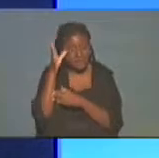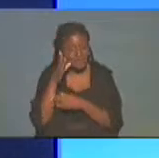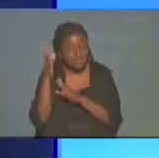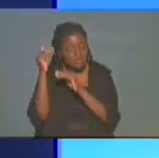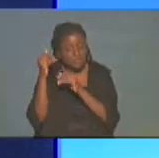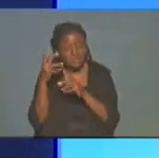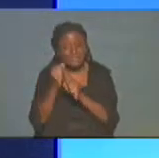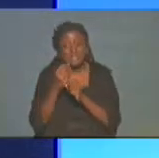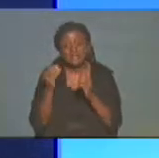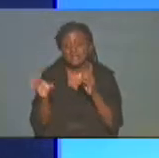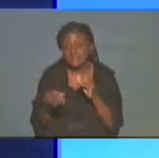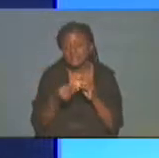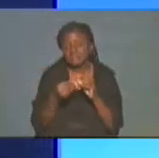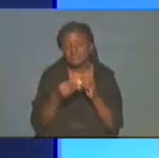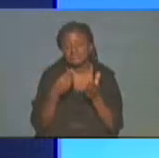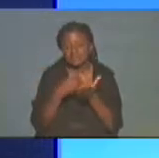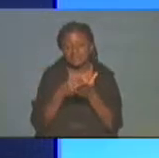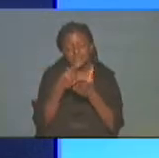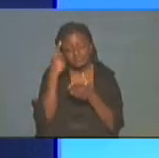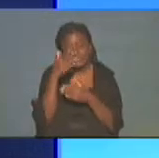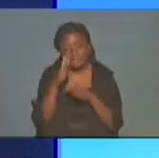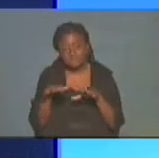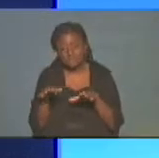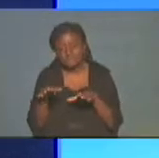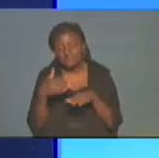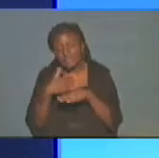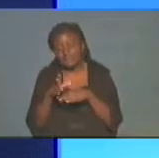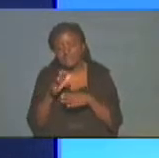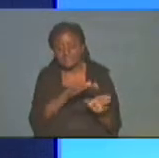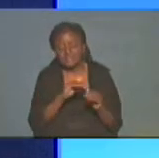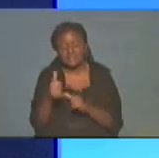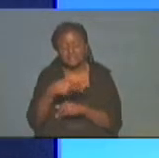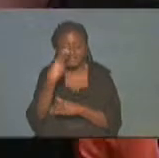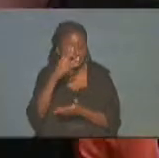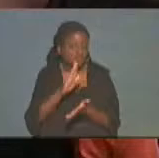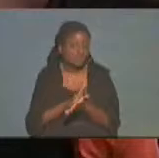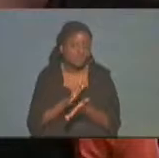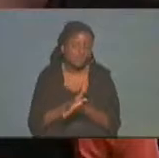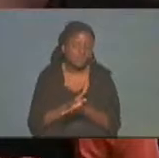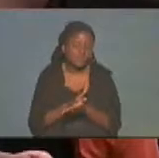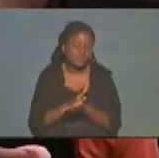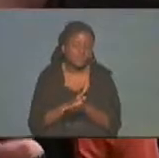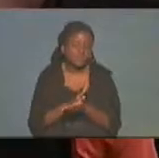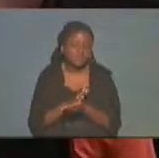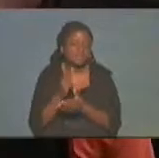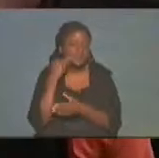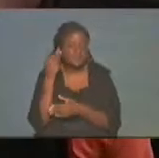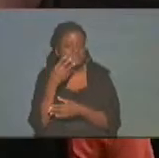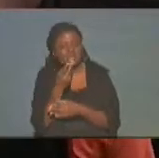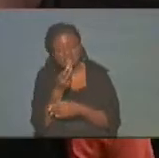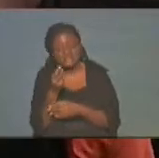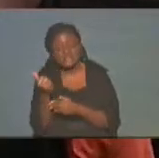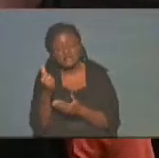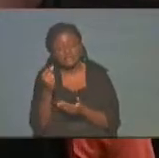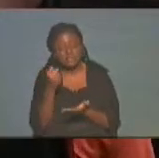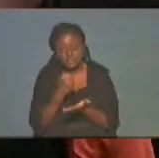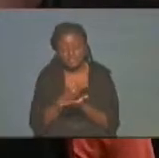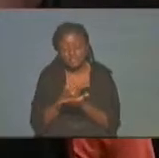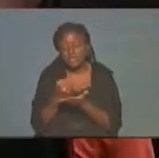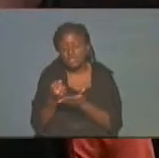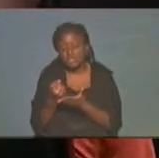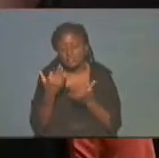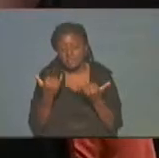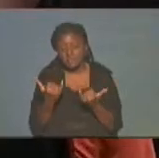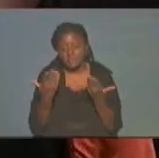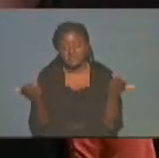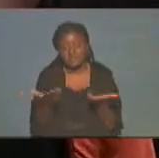added funding for their children upon leaving high school. LaDawn? Well, Makushla, several scholarships are currently